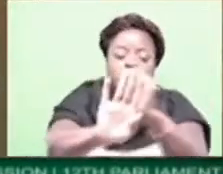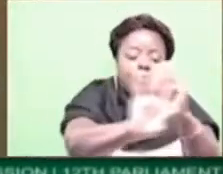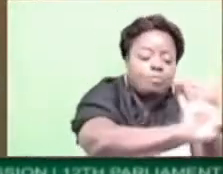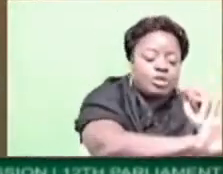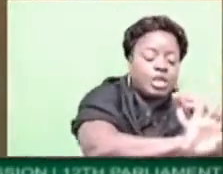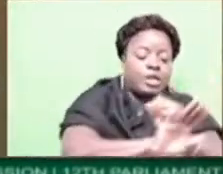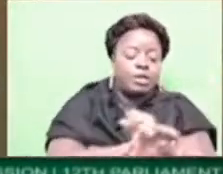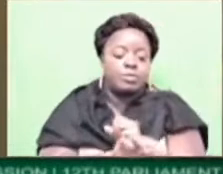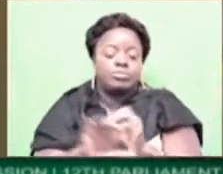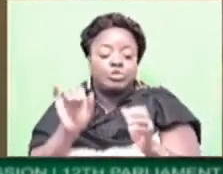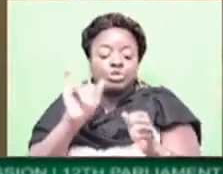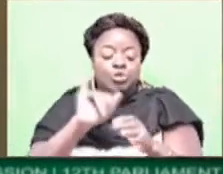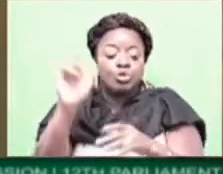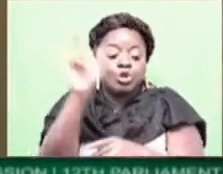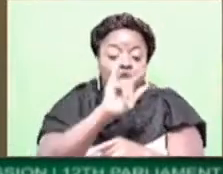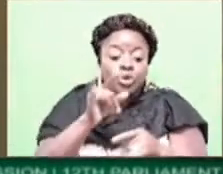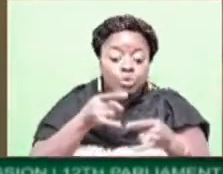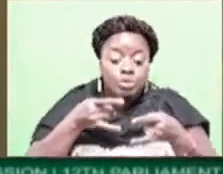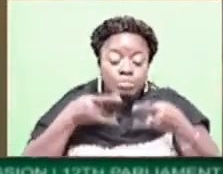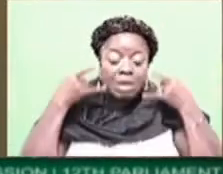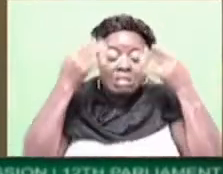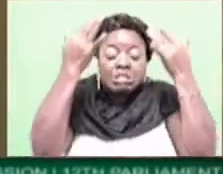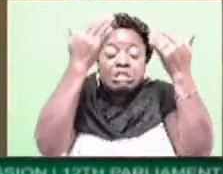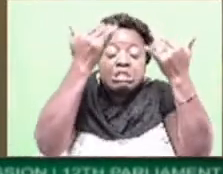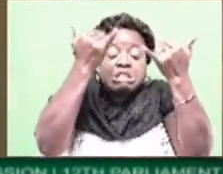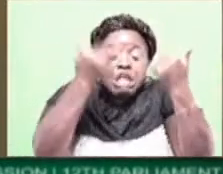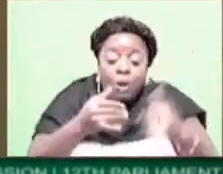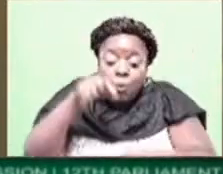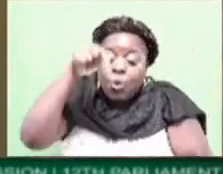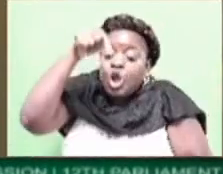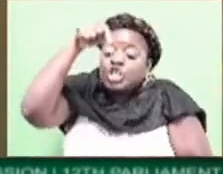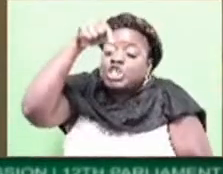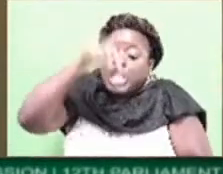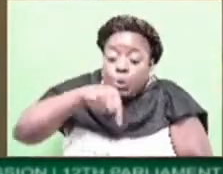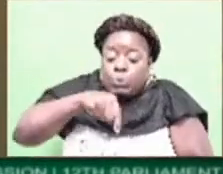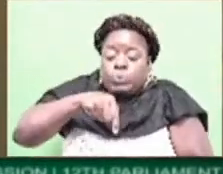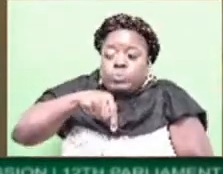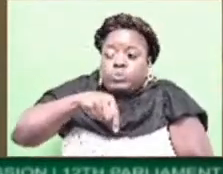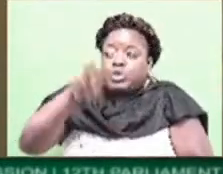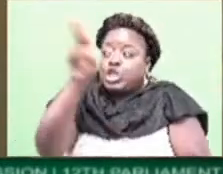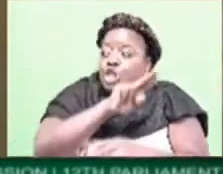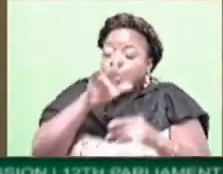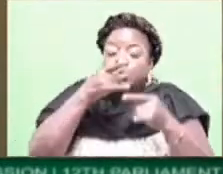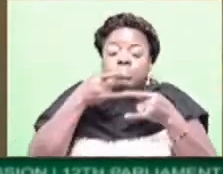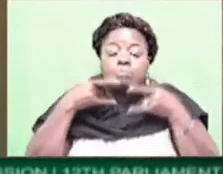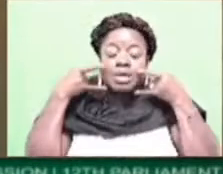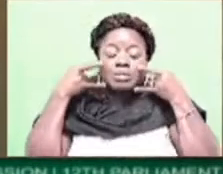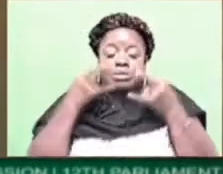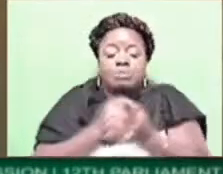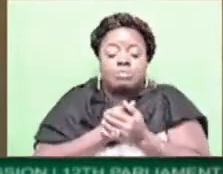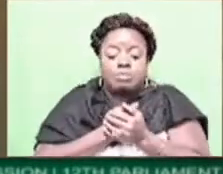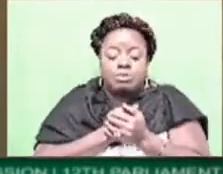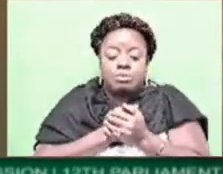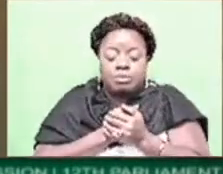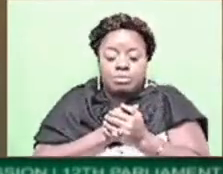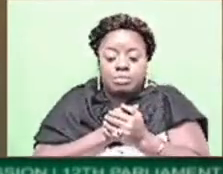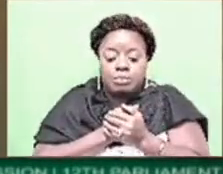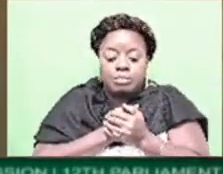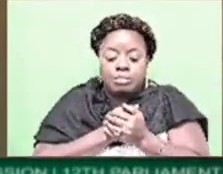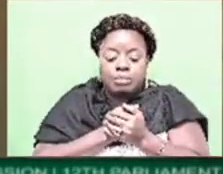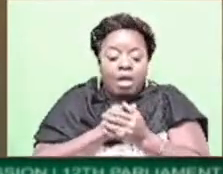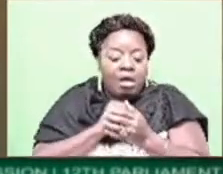the time is now, the time is here. But I am not surprised